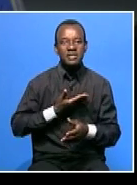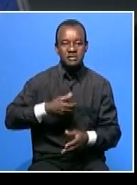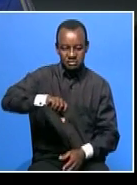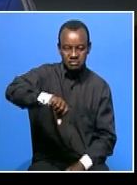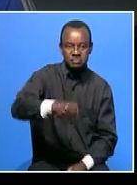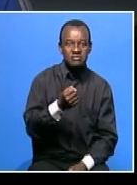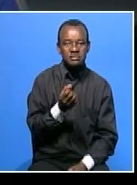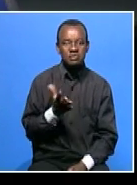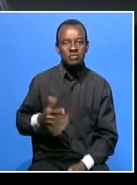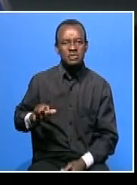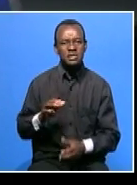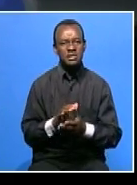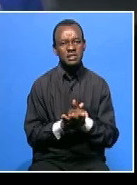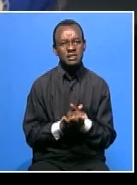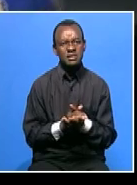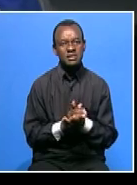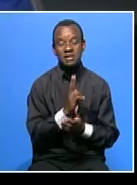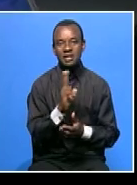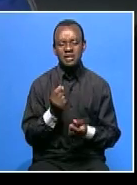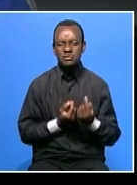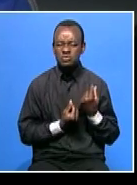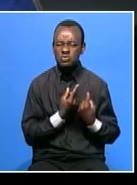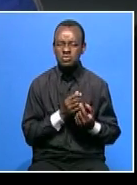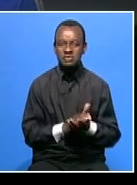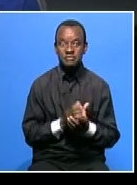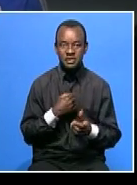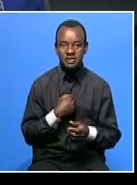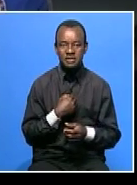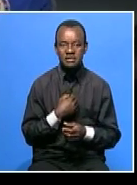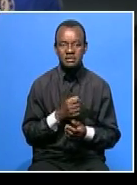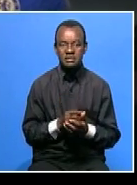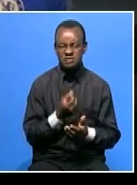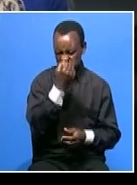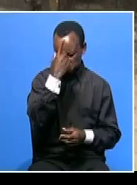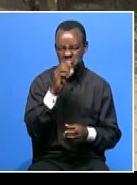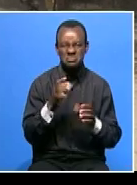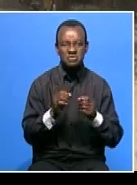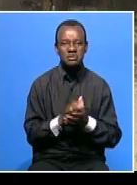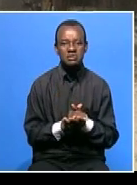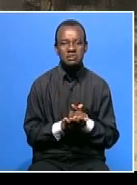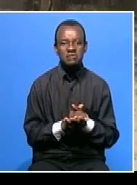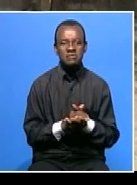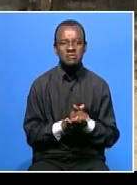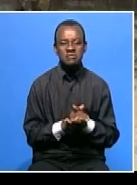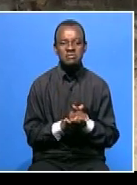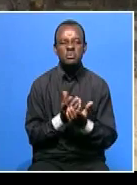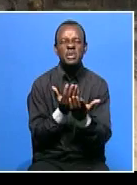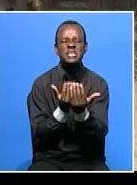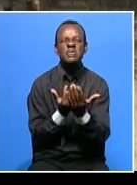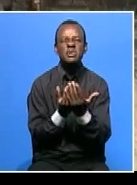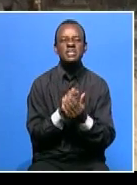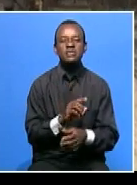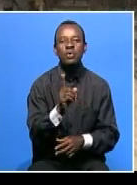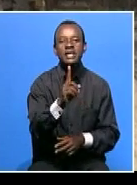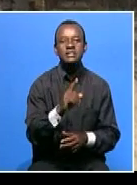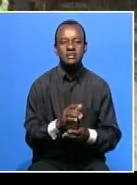holes. So I don't understand why, what are you waiting for? With all the social